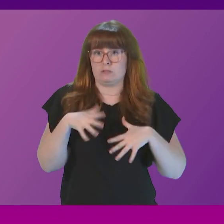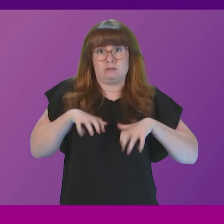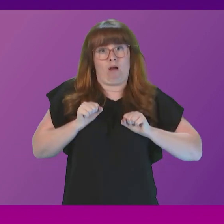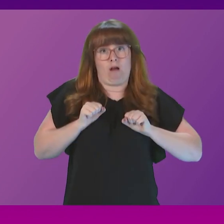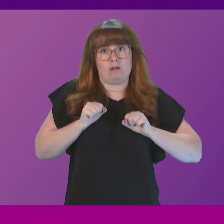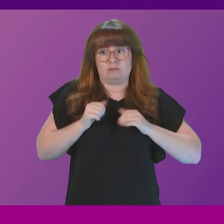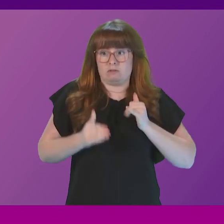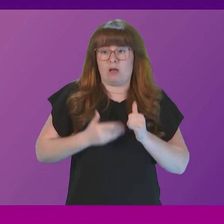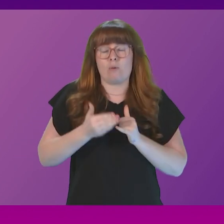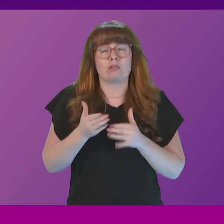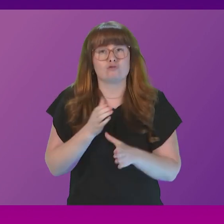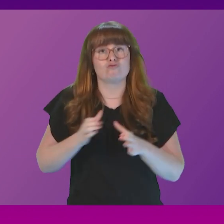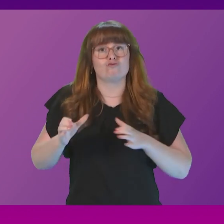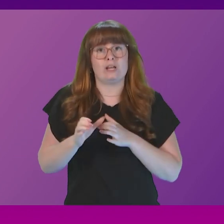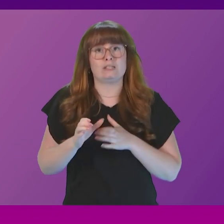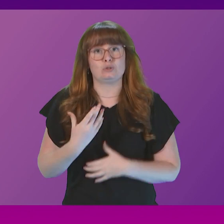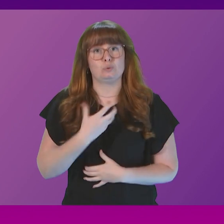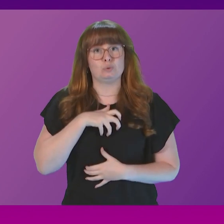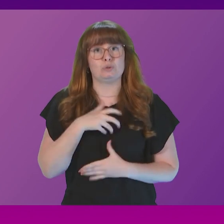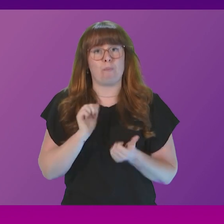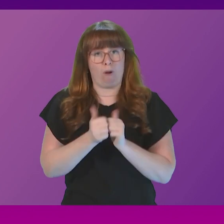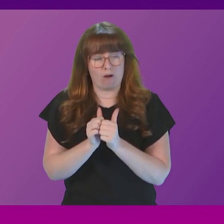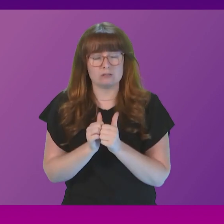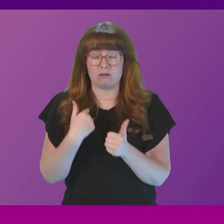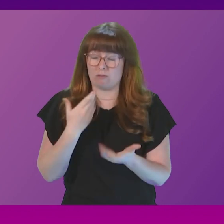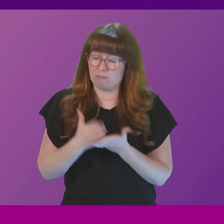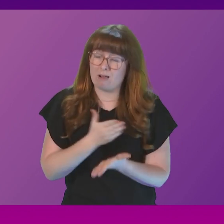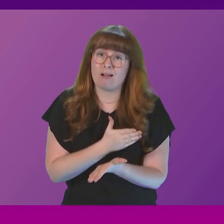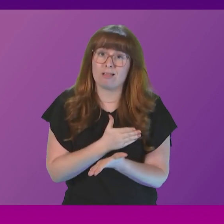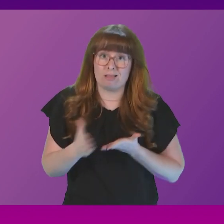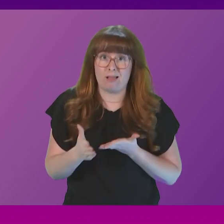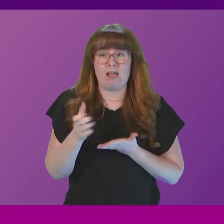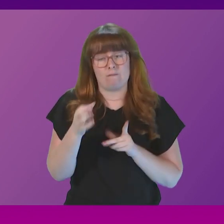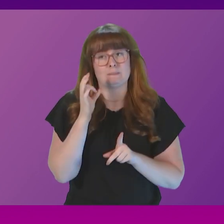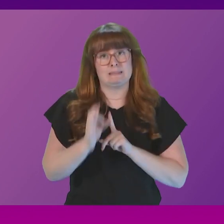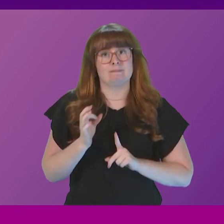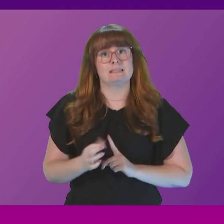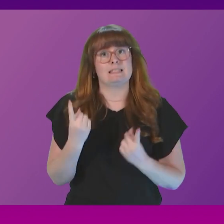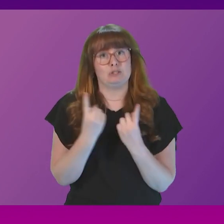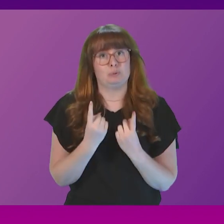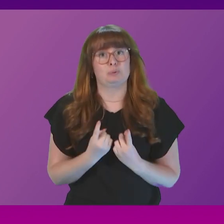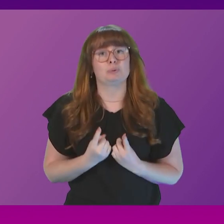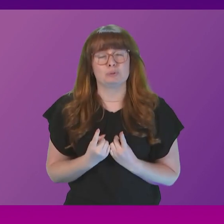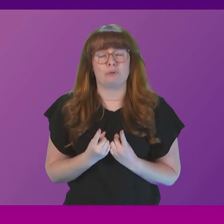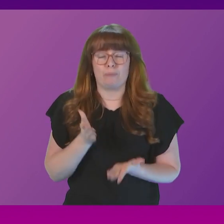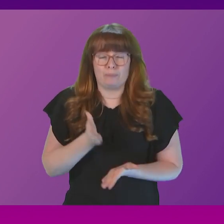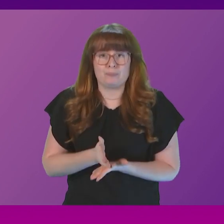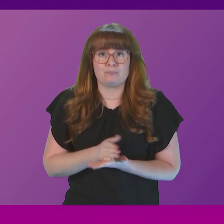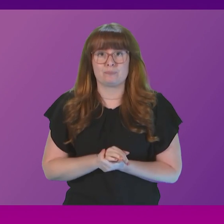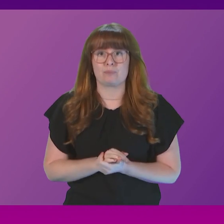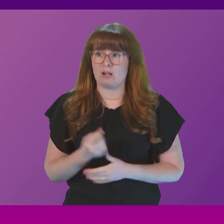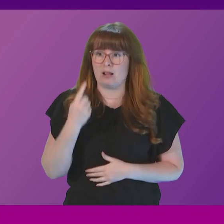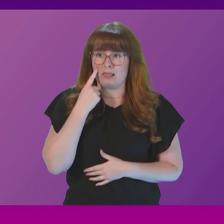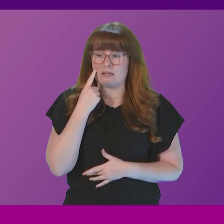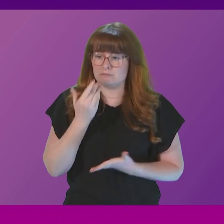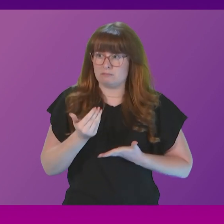and with our trade union partners. But it's become very clear that they have particular issues. And I think it is, again,